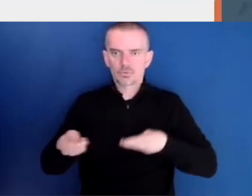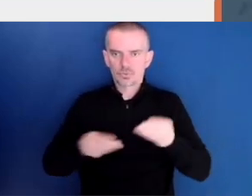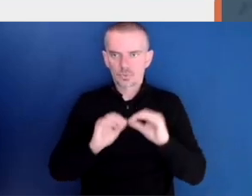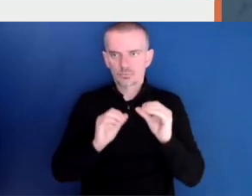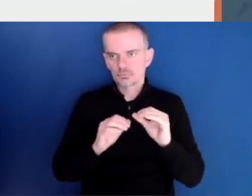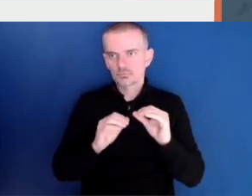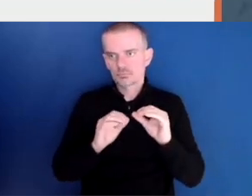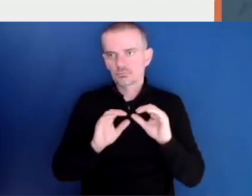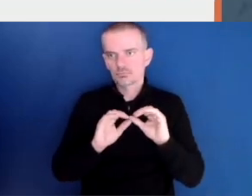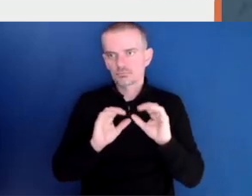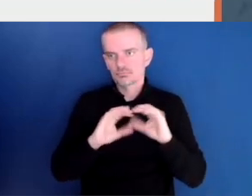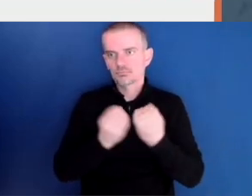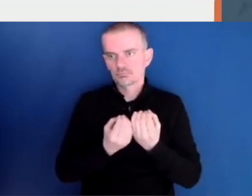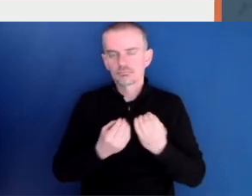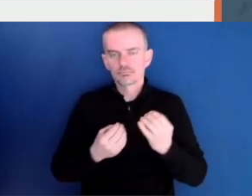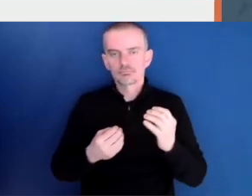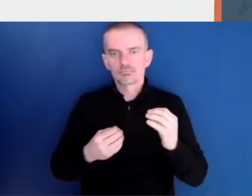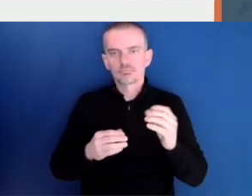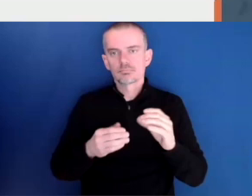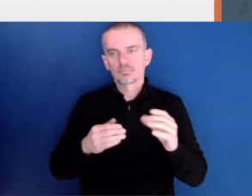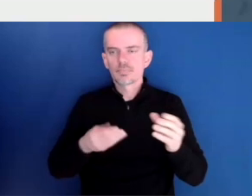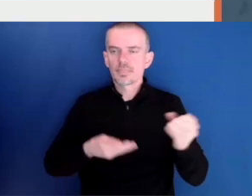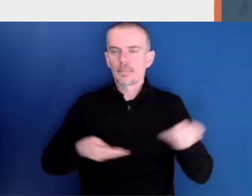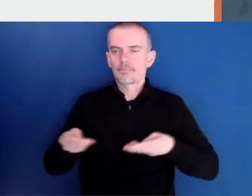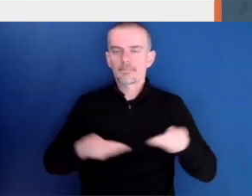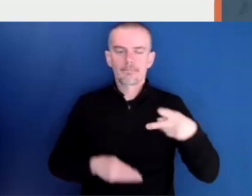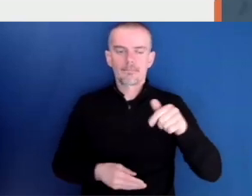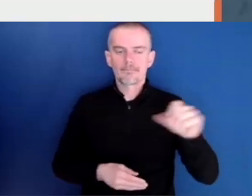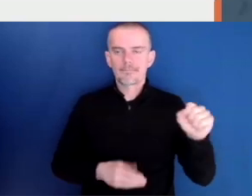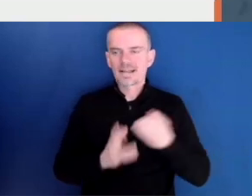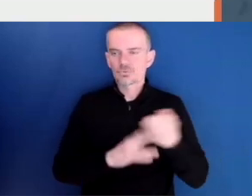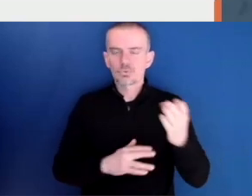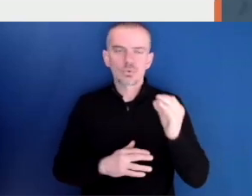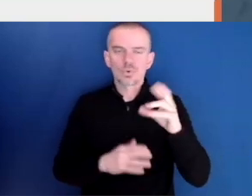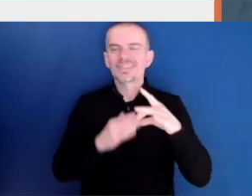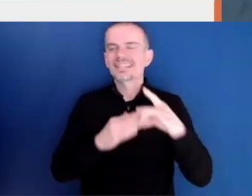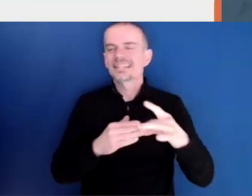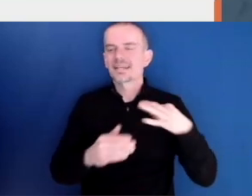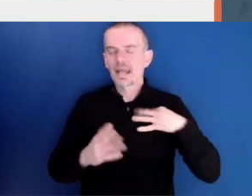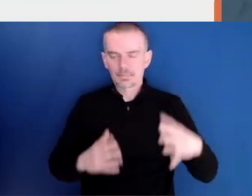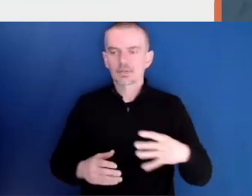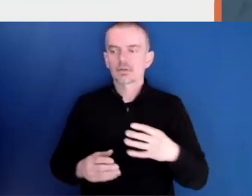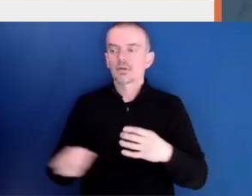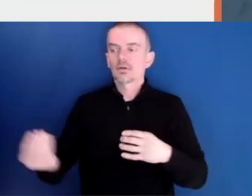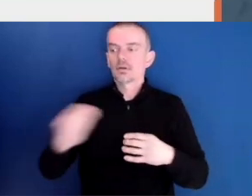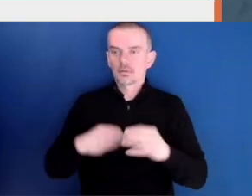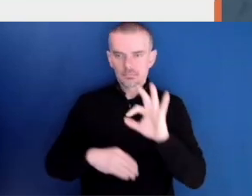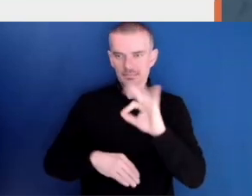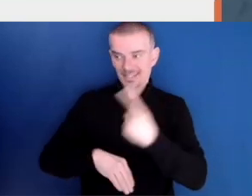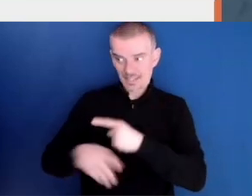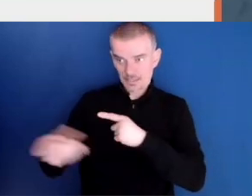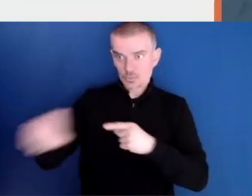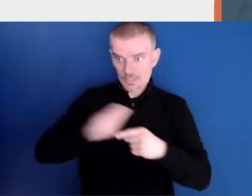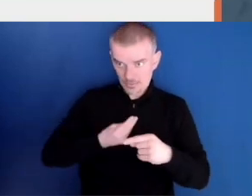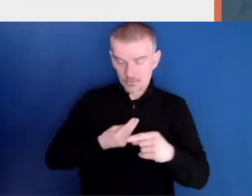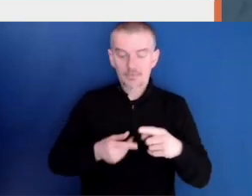entity or the lead applicant a little, grace period of at least 30 days to compile all of the reports and get those sent